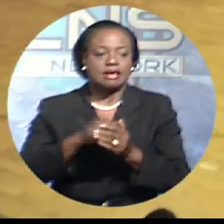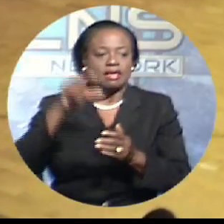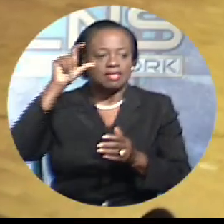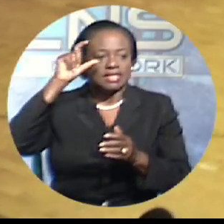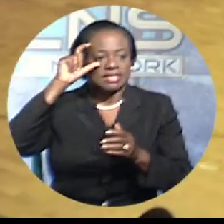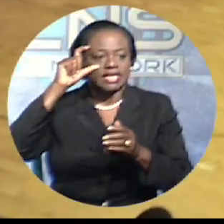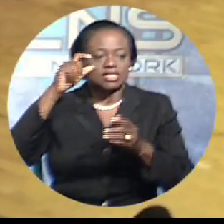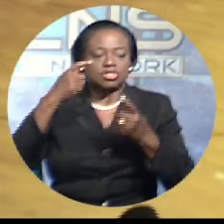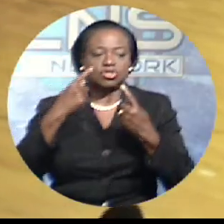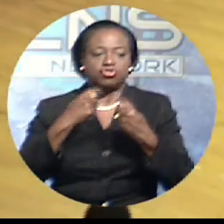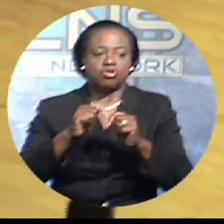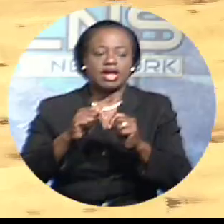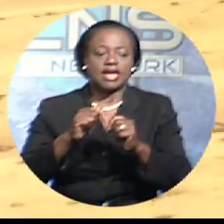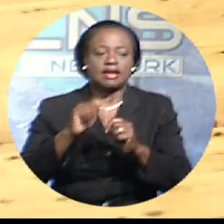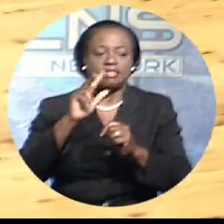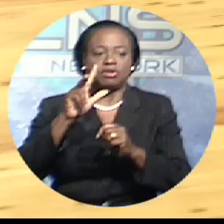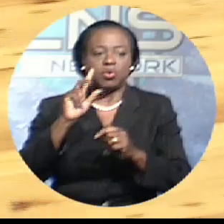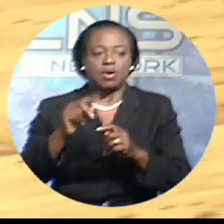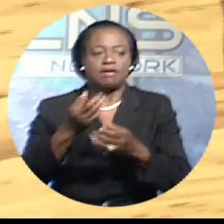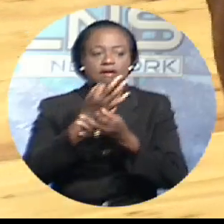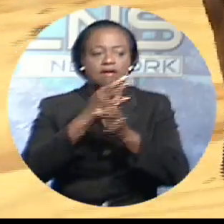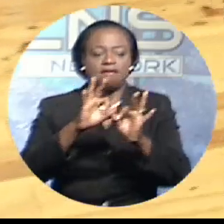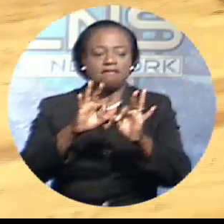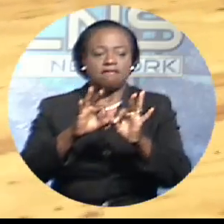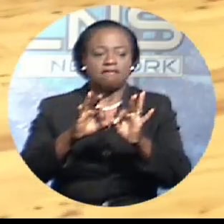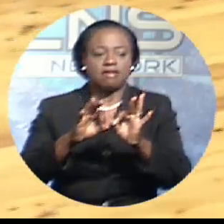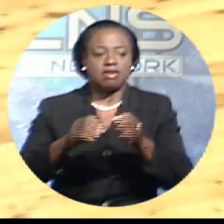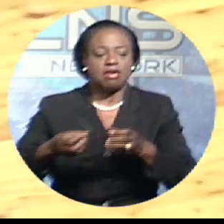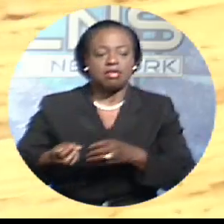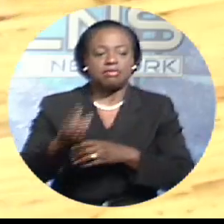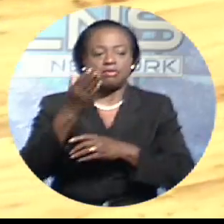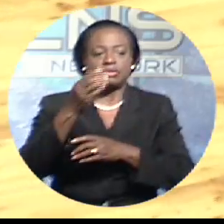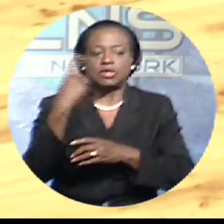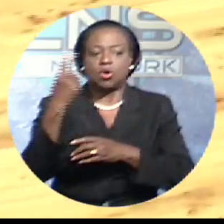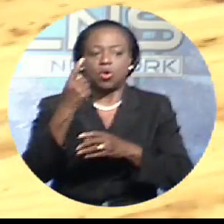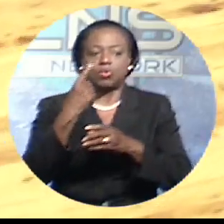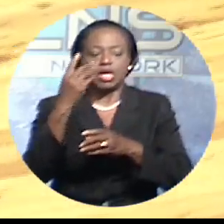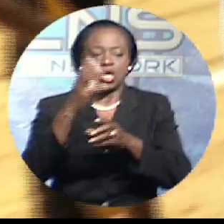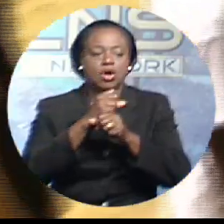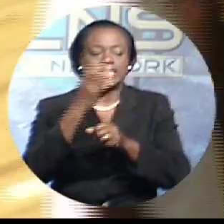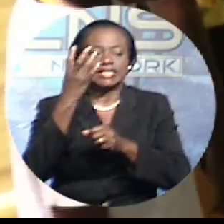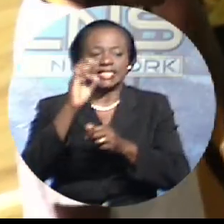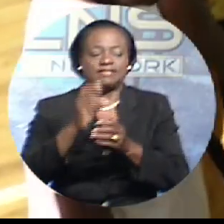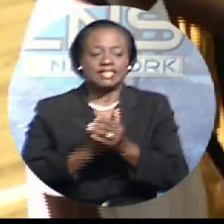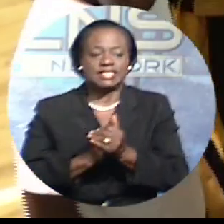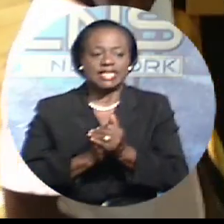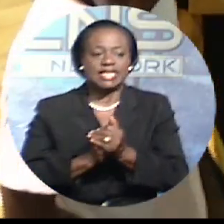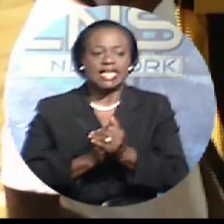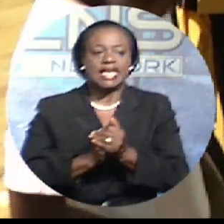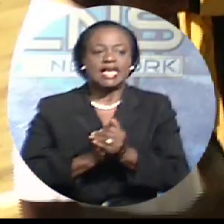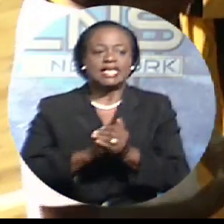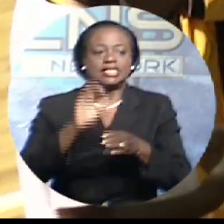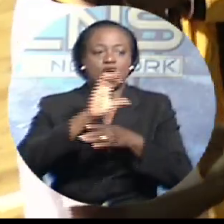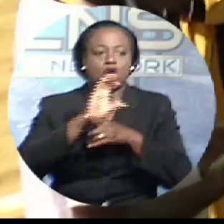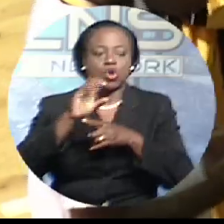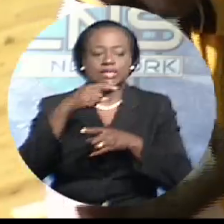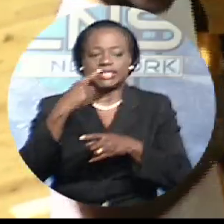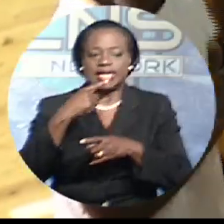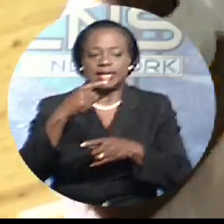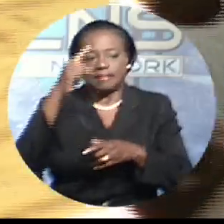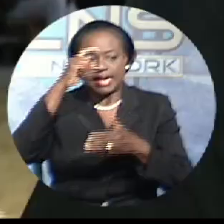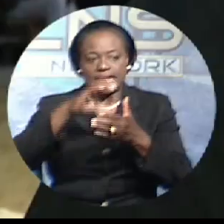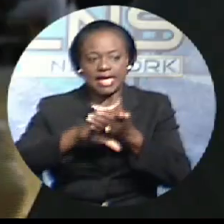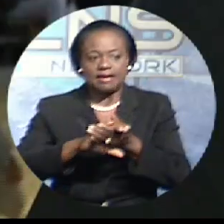free throws, but only netted 17. Their head coach Marcellus Hall said he believed his team could have won the game if they had connected on the